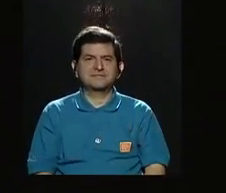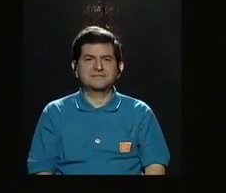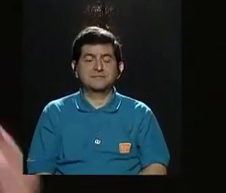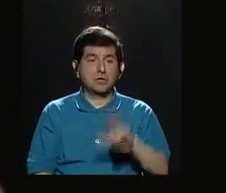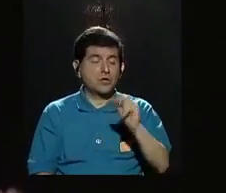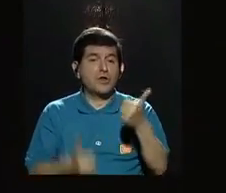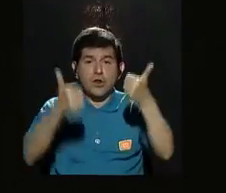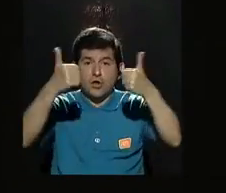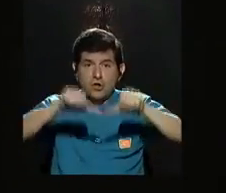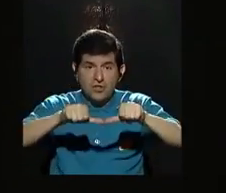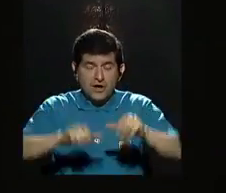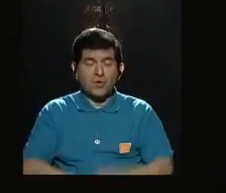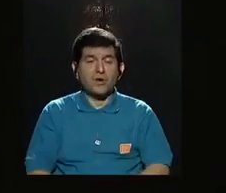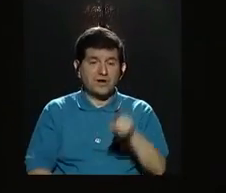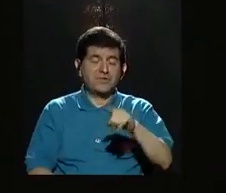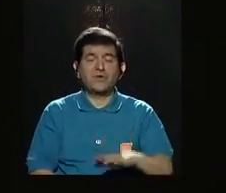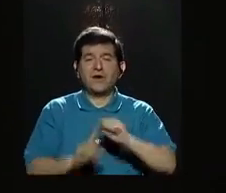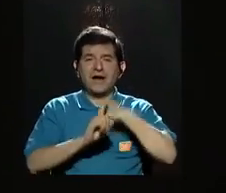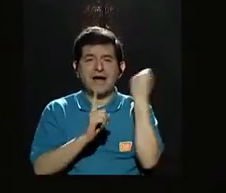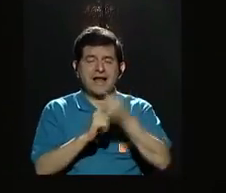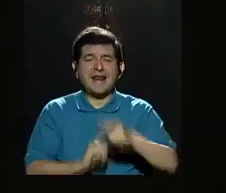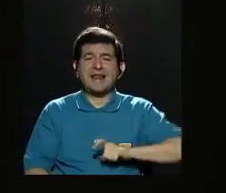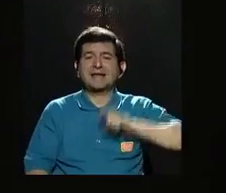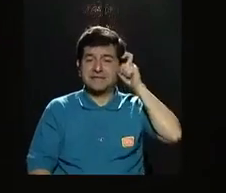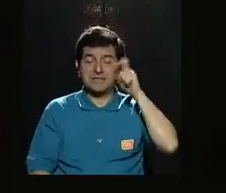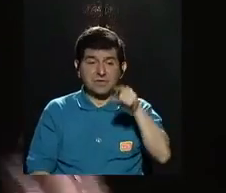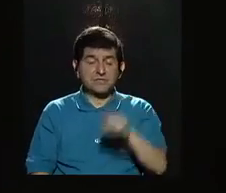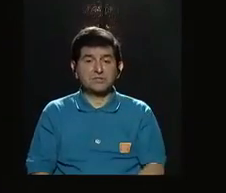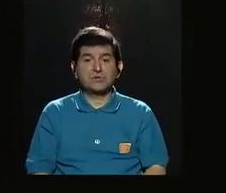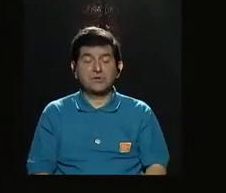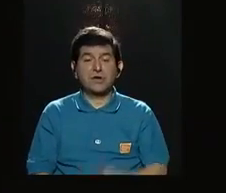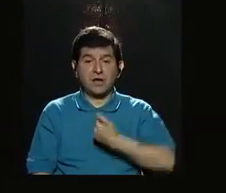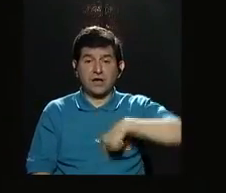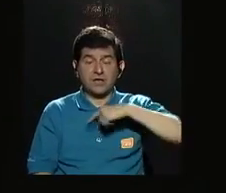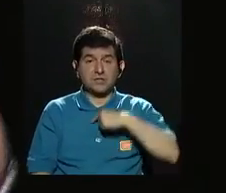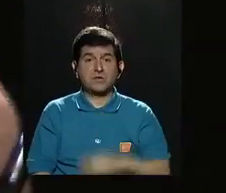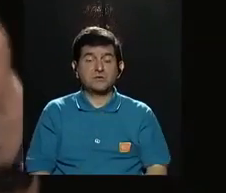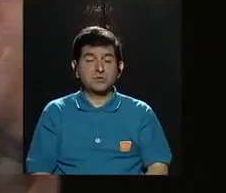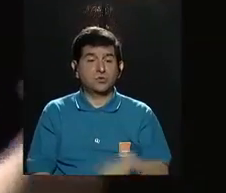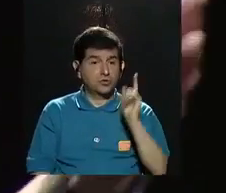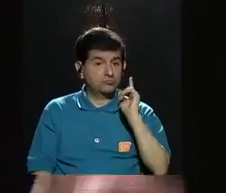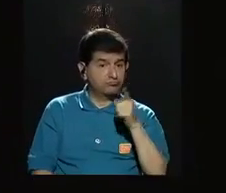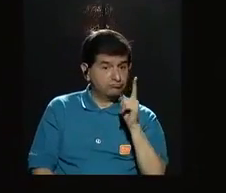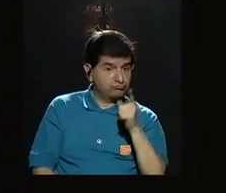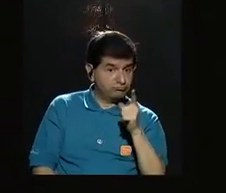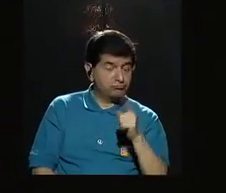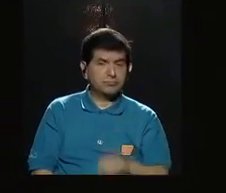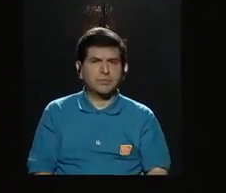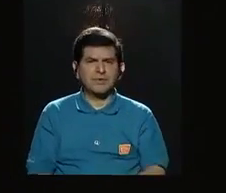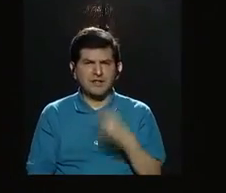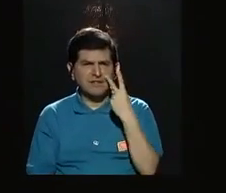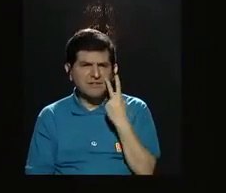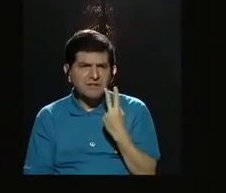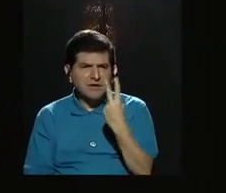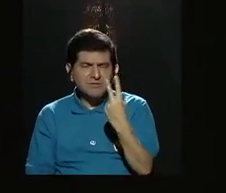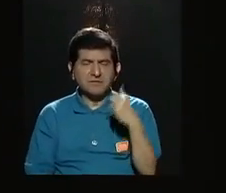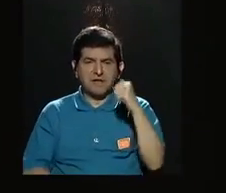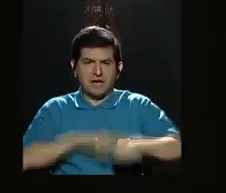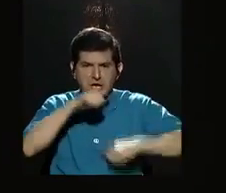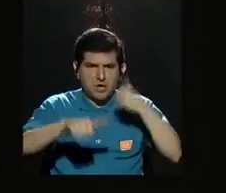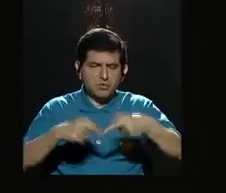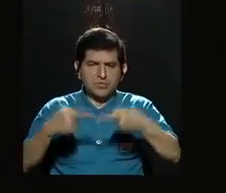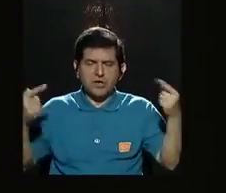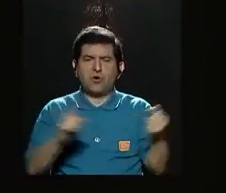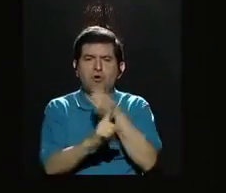etc., disarms us. It prevents us from contesting violences that ultimately affect all